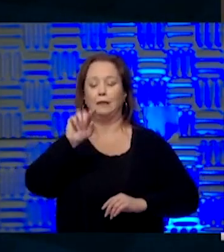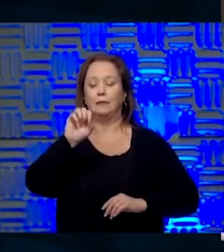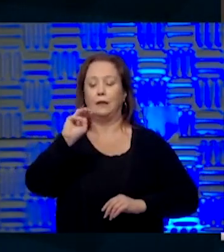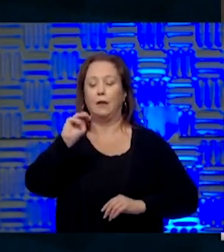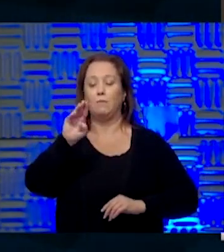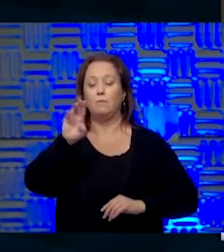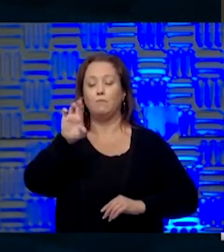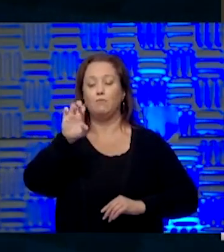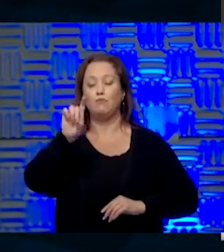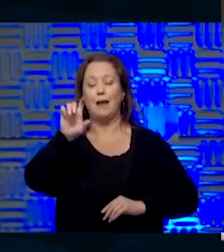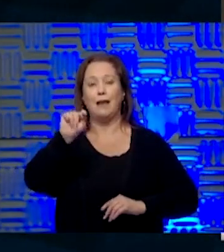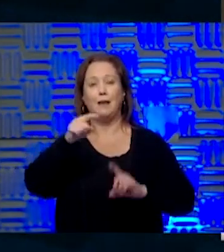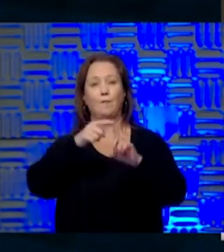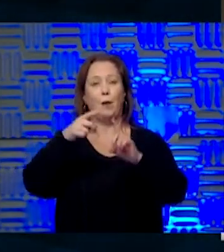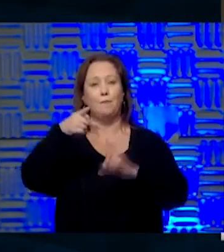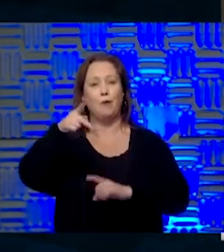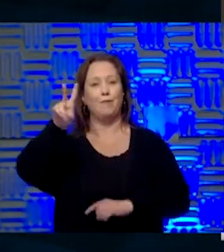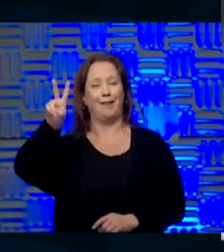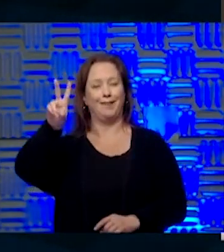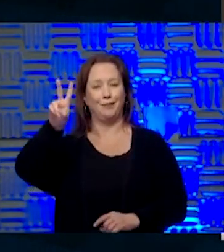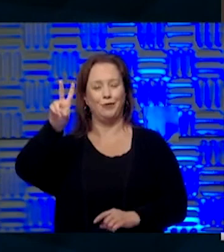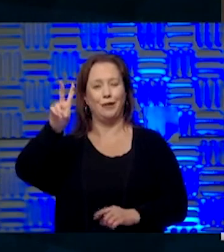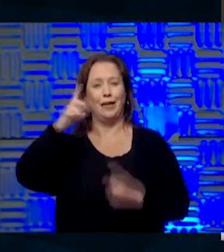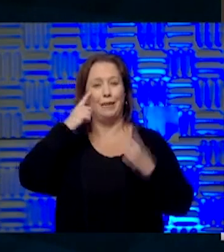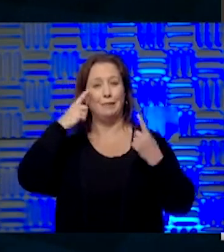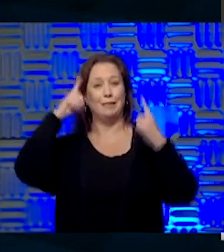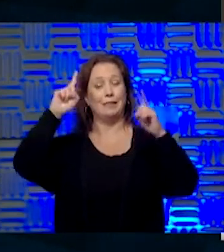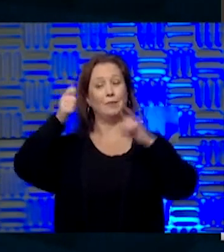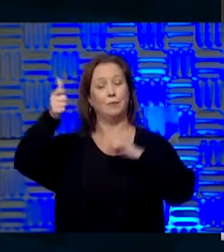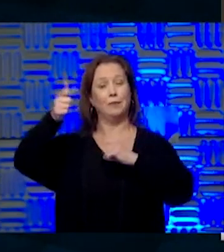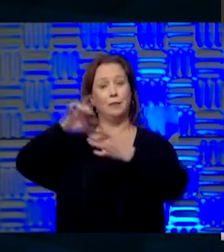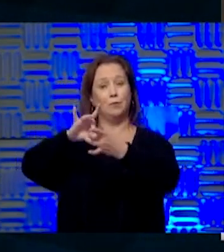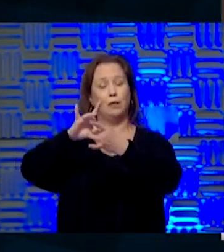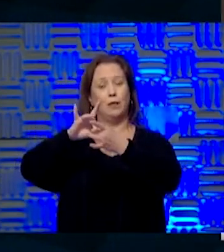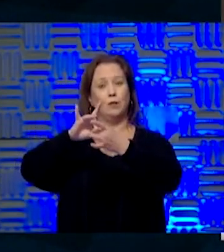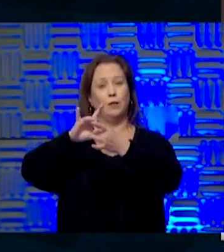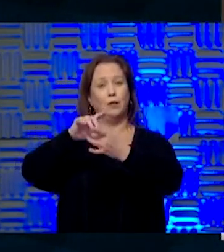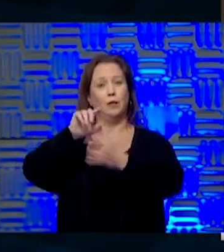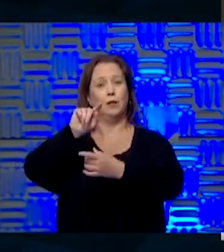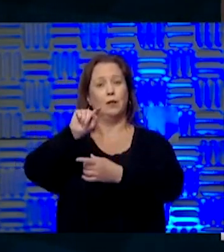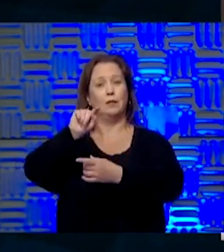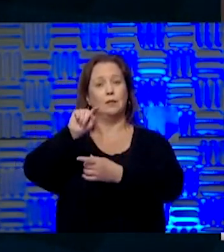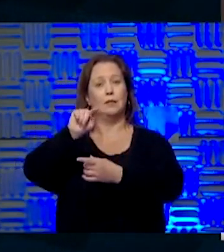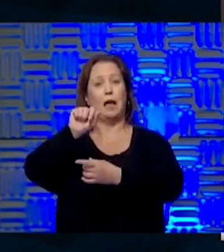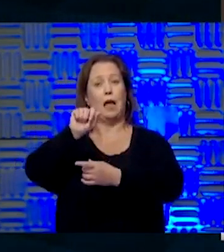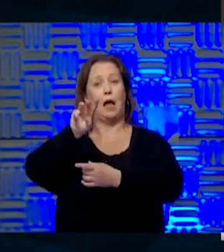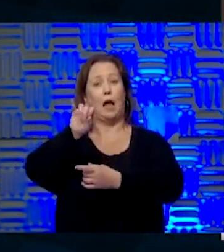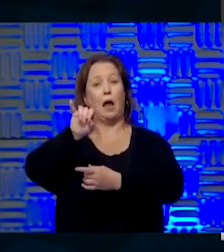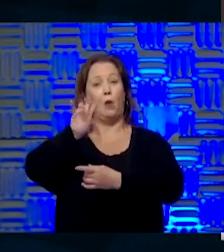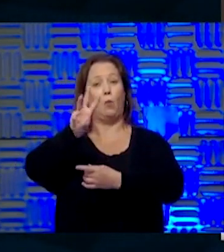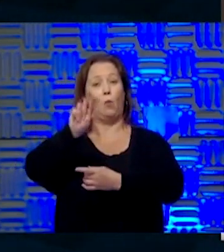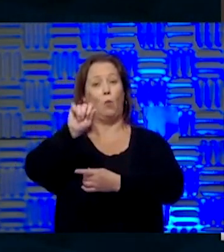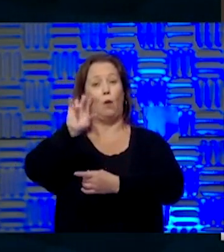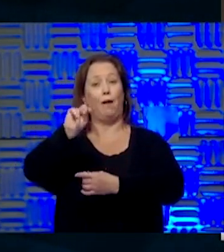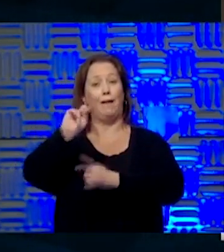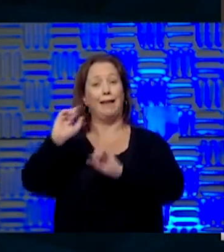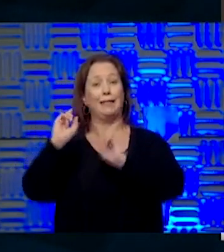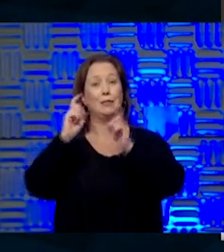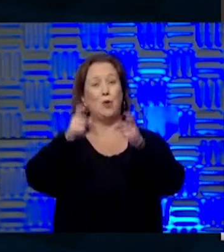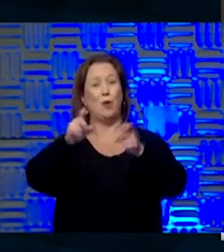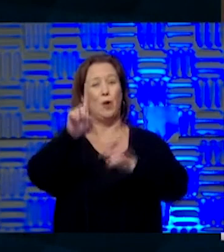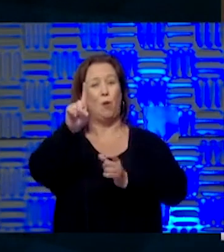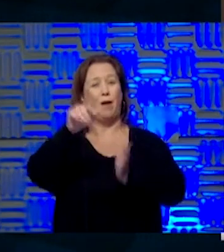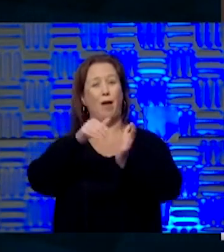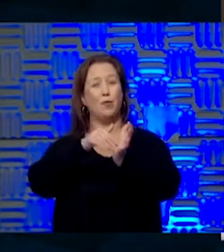native, was successful in his relationship with Taiwan. And Taiwan is donating